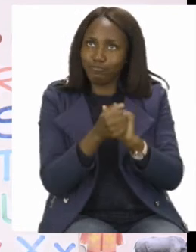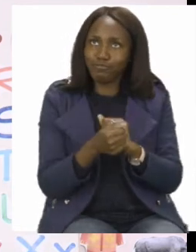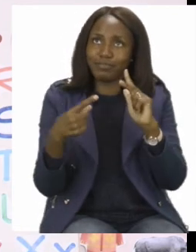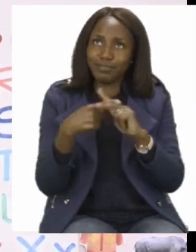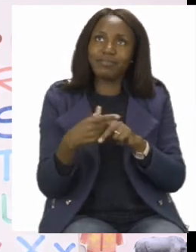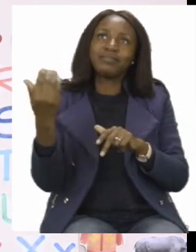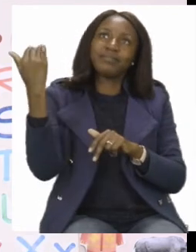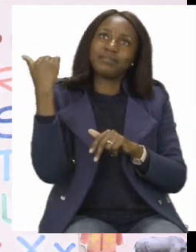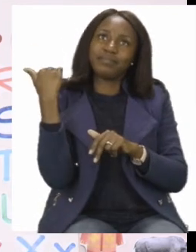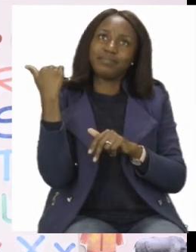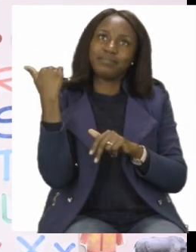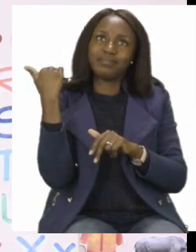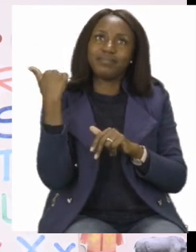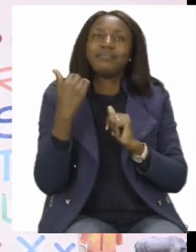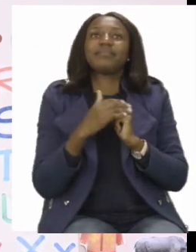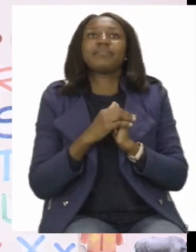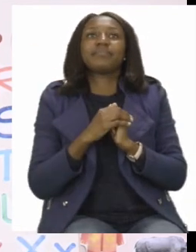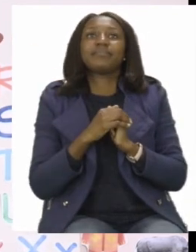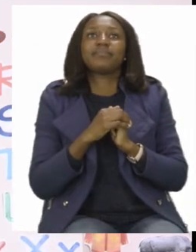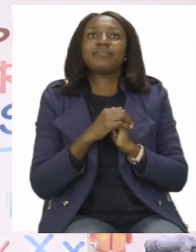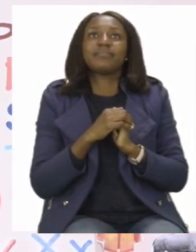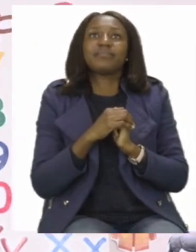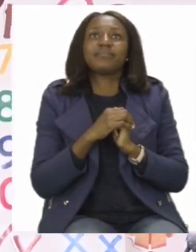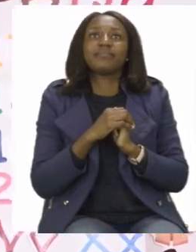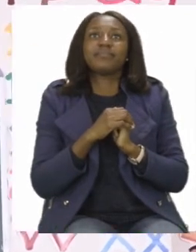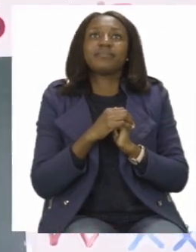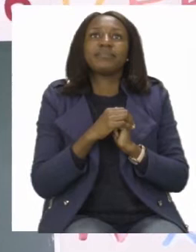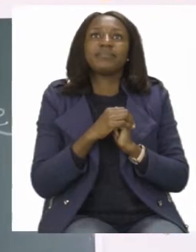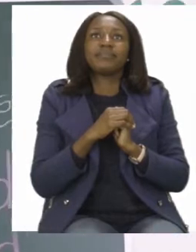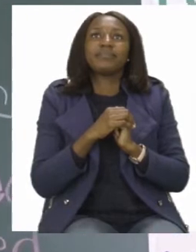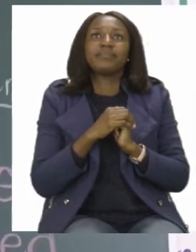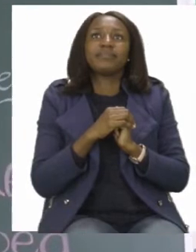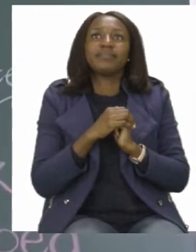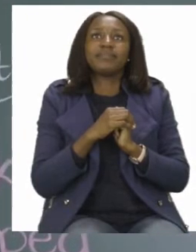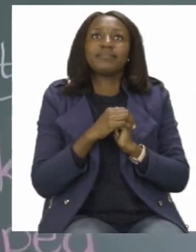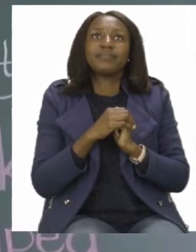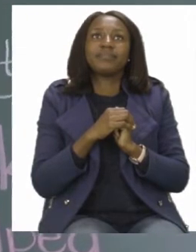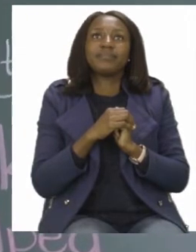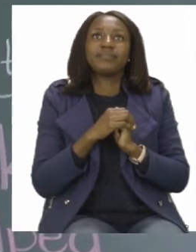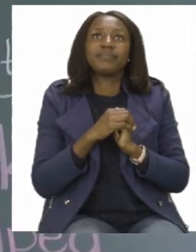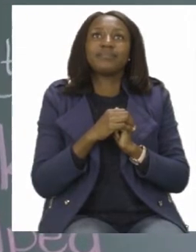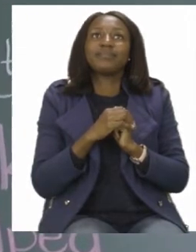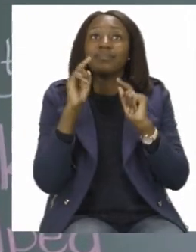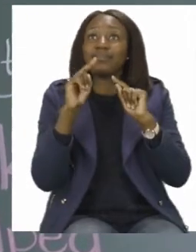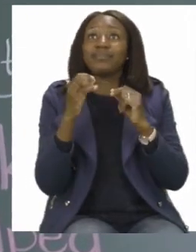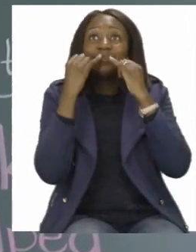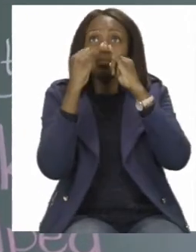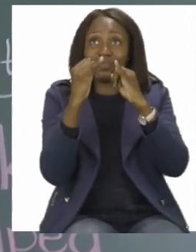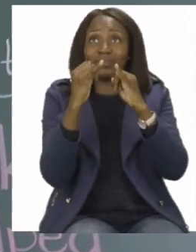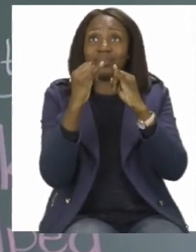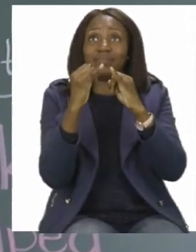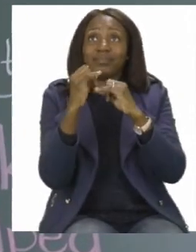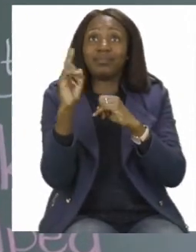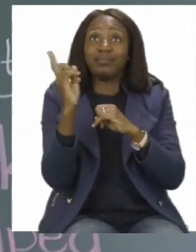put them in their past tense already. So, I'm not going to tell you